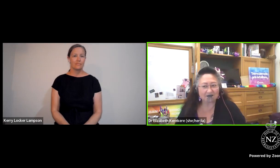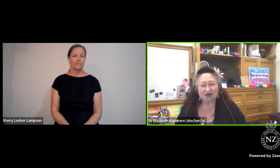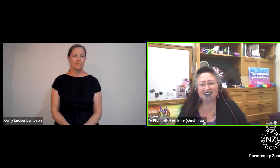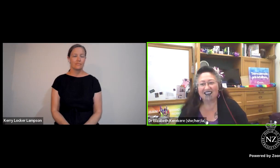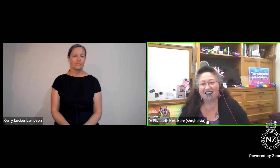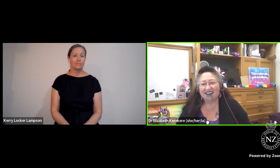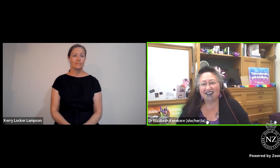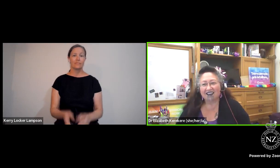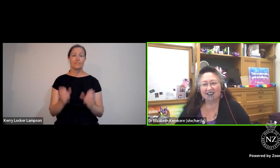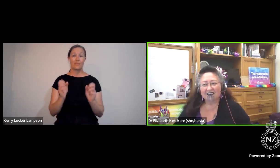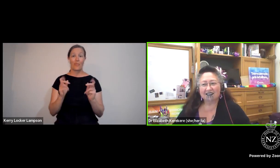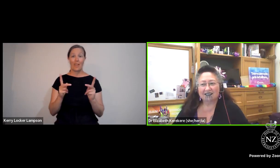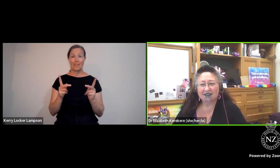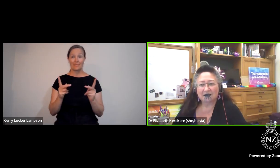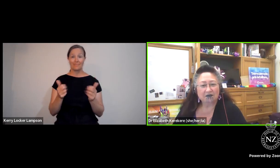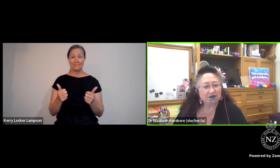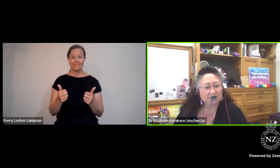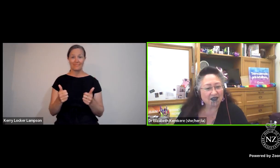Okay.